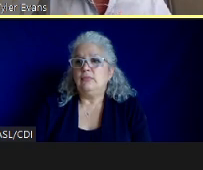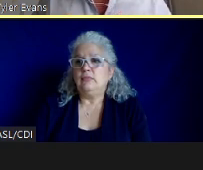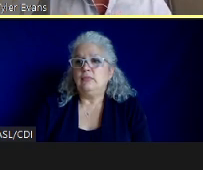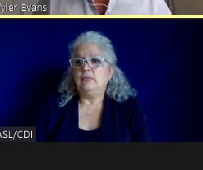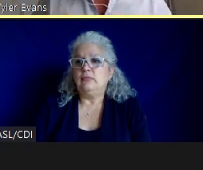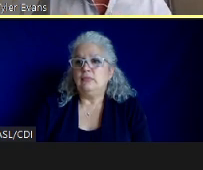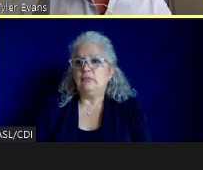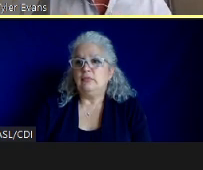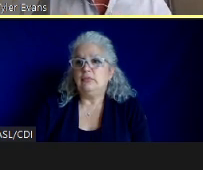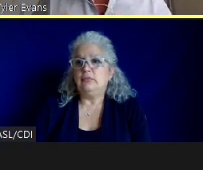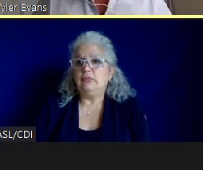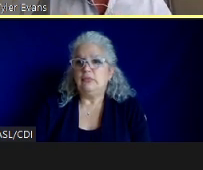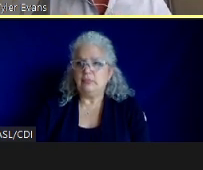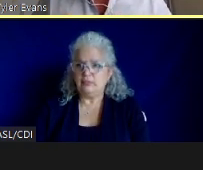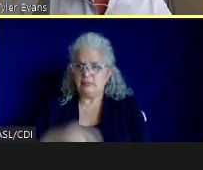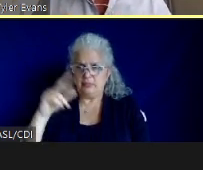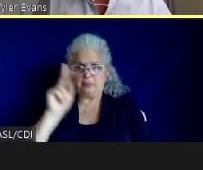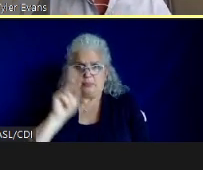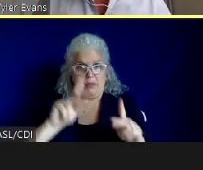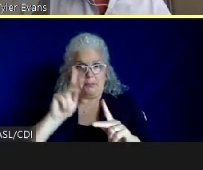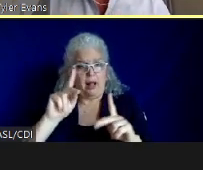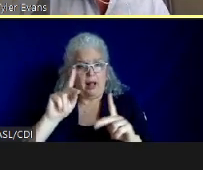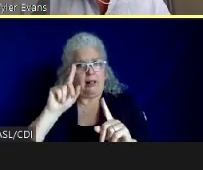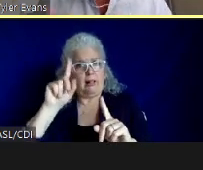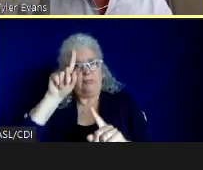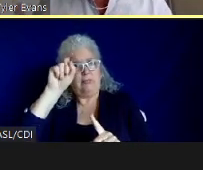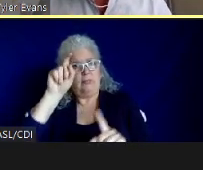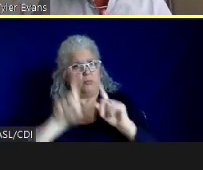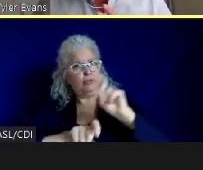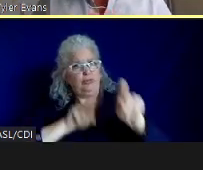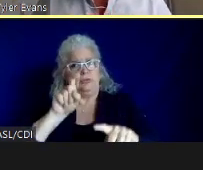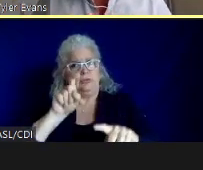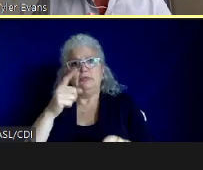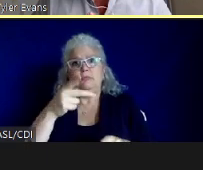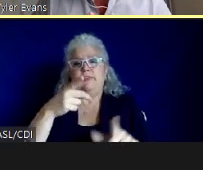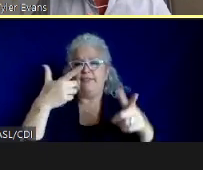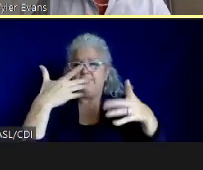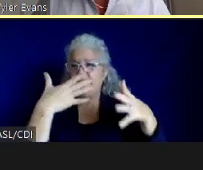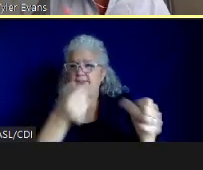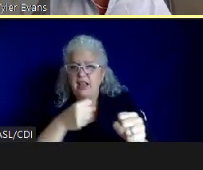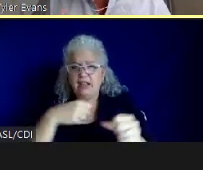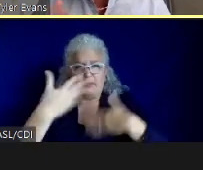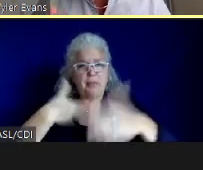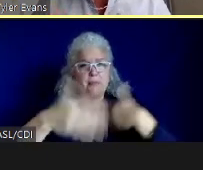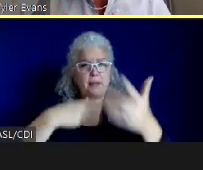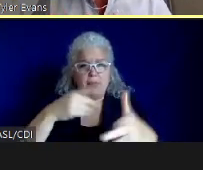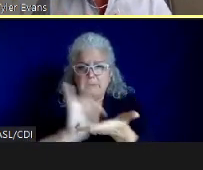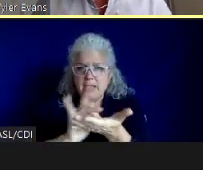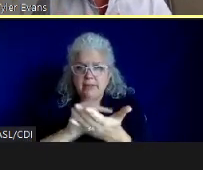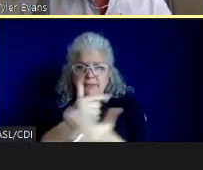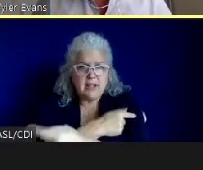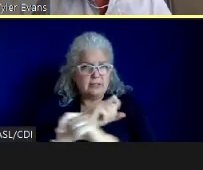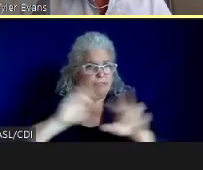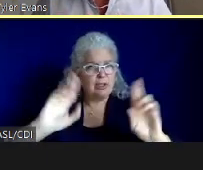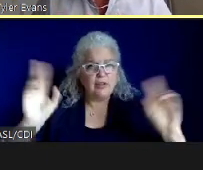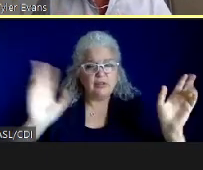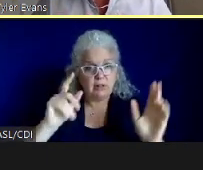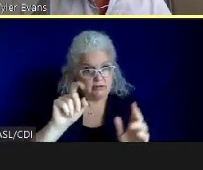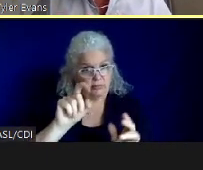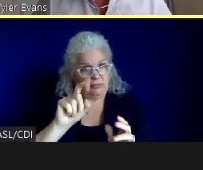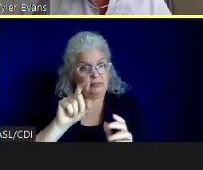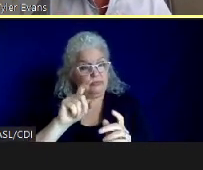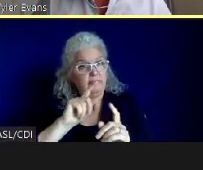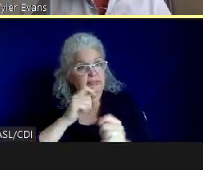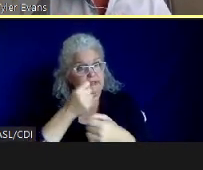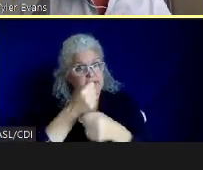safety, and the number of adverse reactions. And so I'll kind of just go over these really briefly, because I want to have some Q&A about these